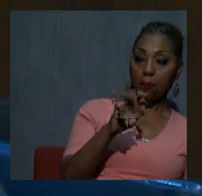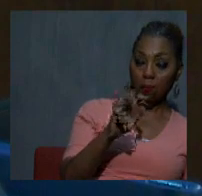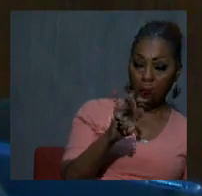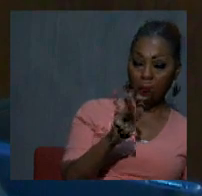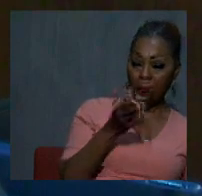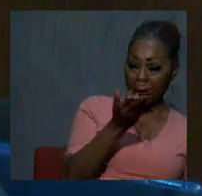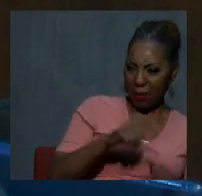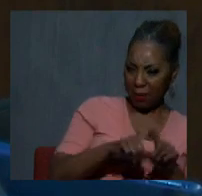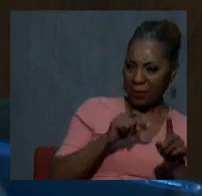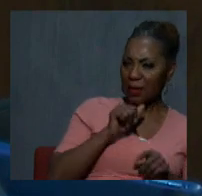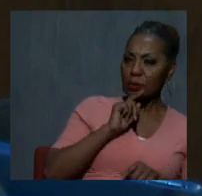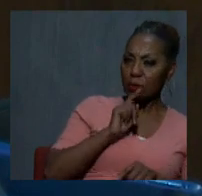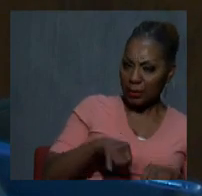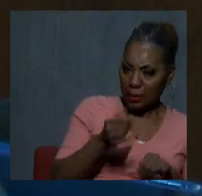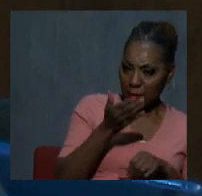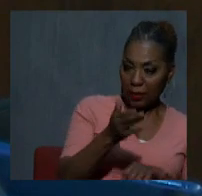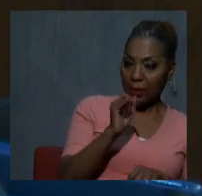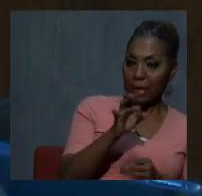And if-